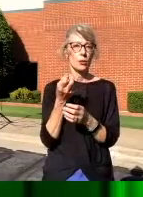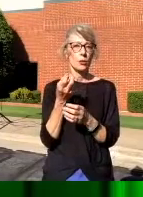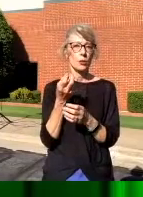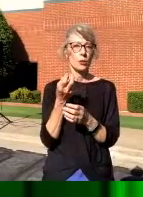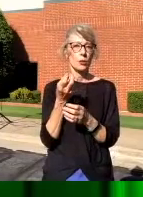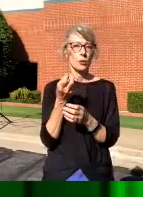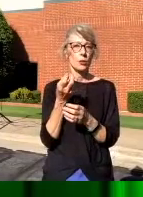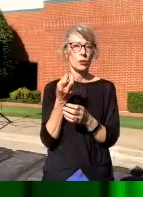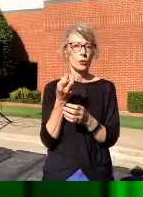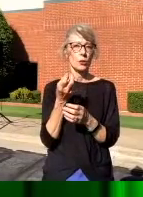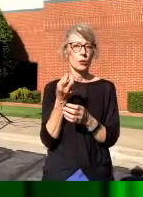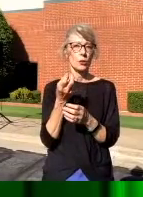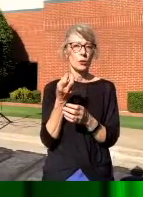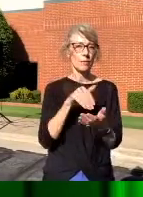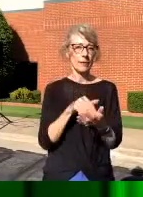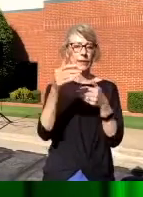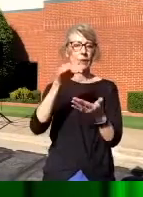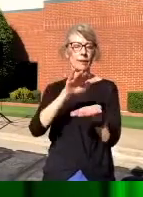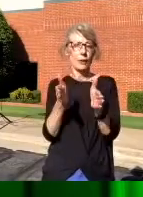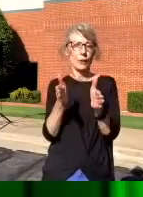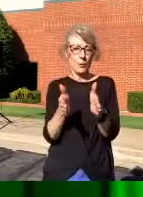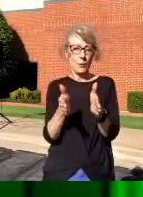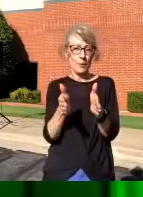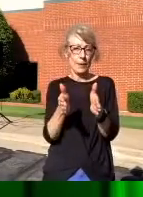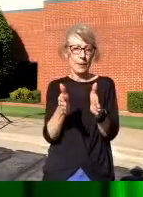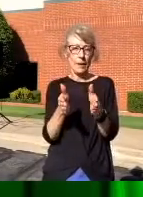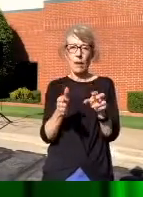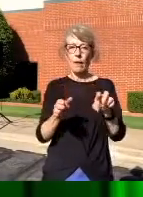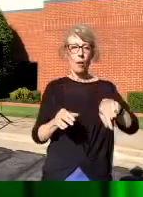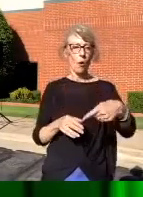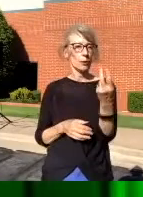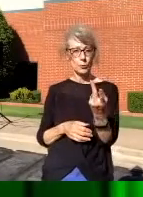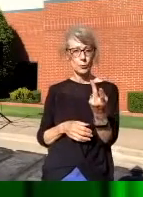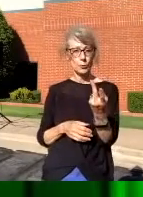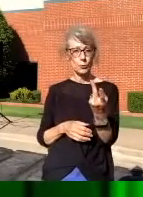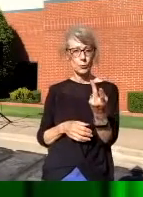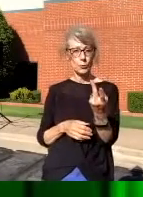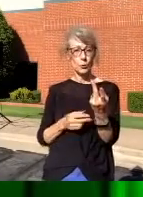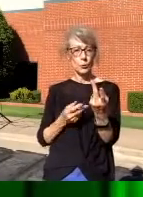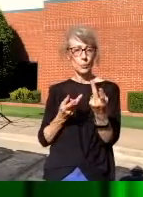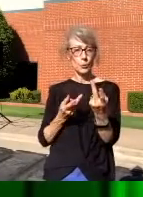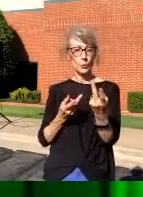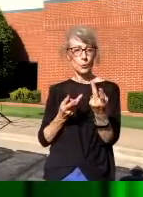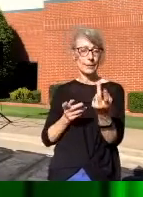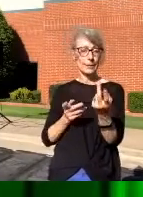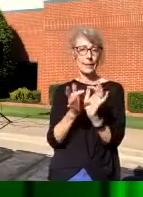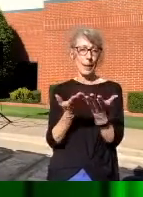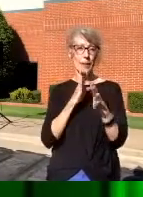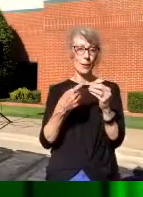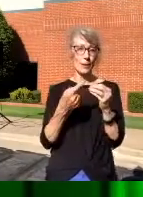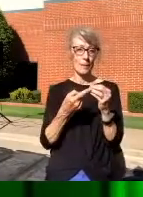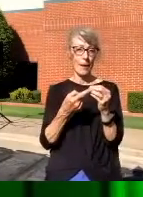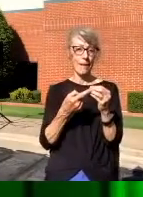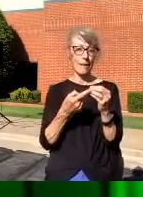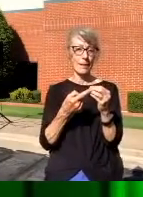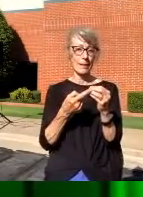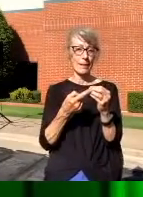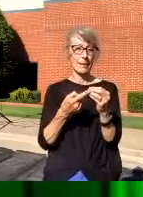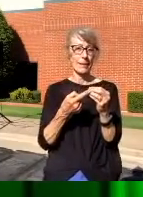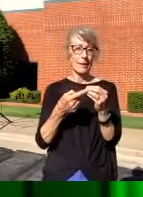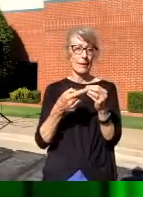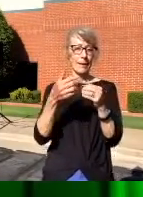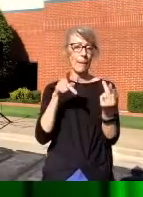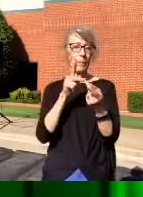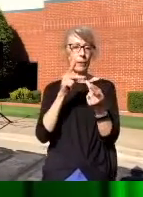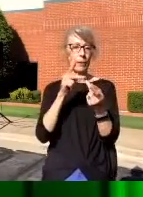cube. One is in the Holy of Holies. And the second is in the new heavens and in the